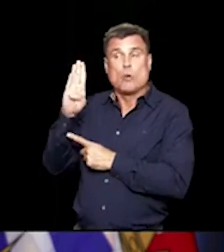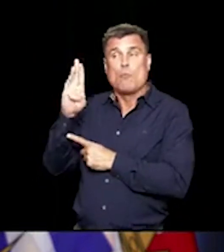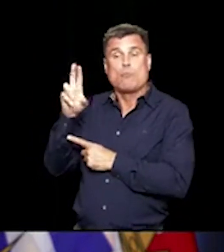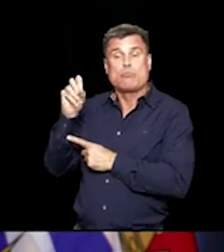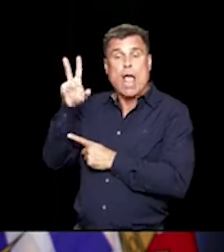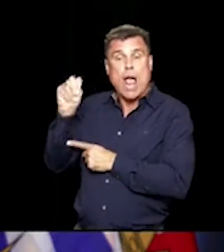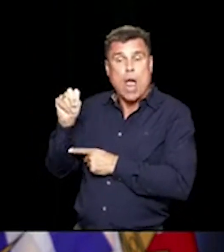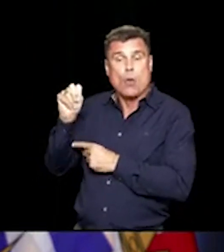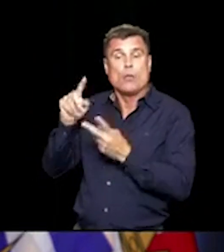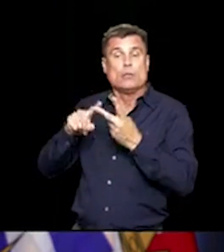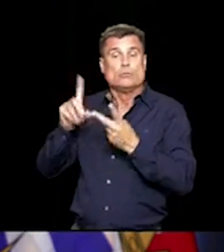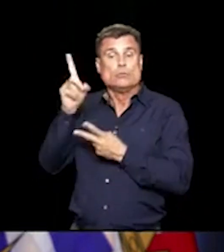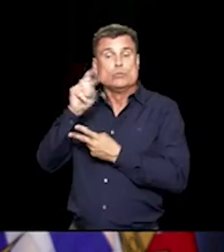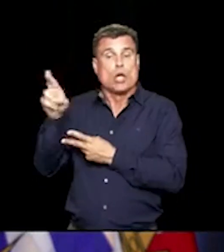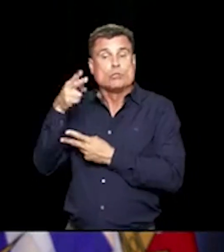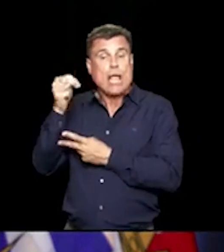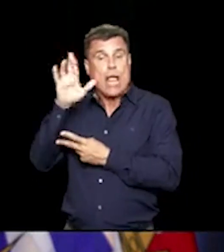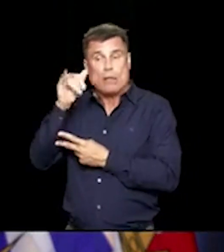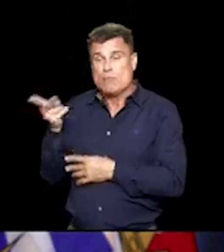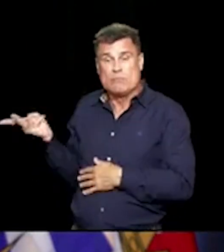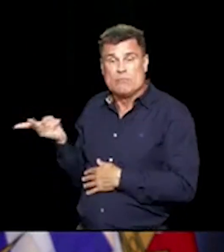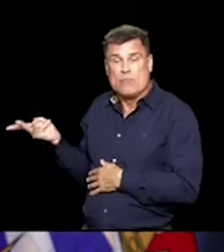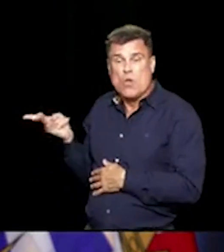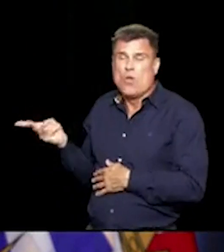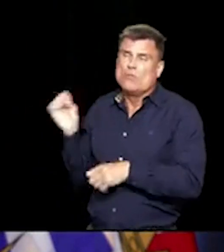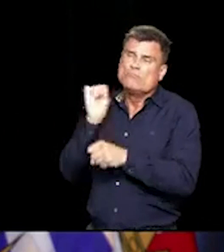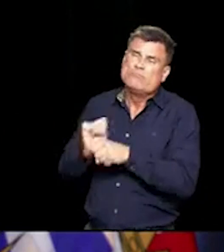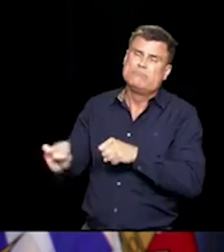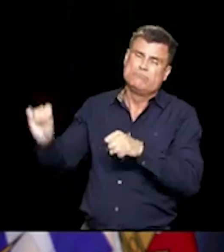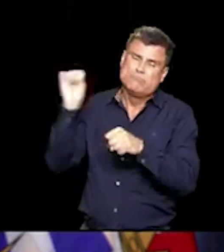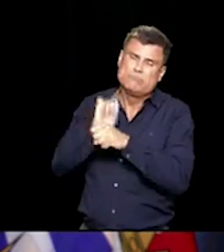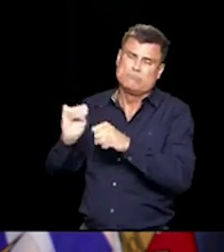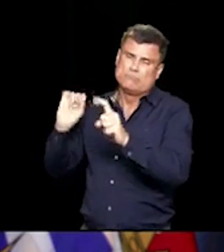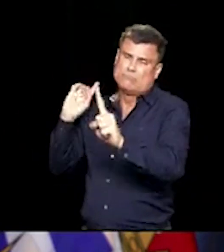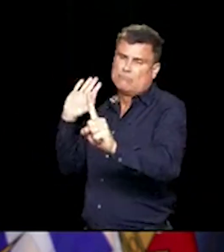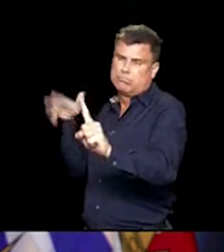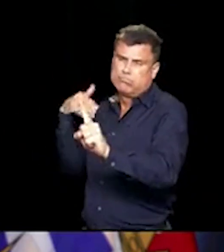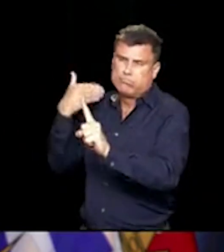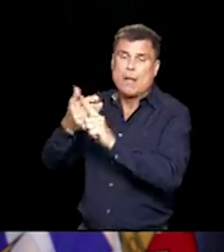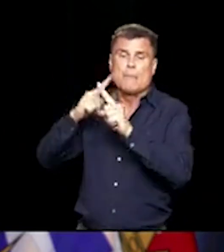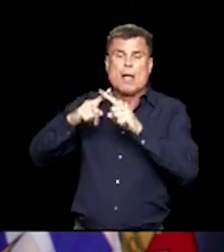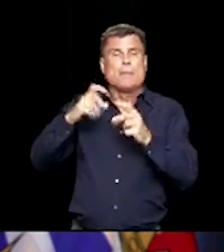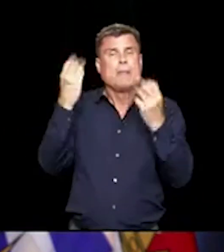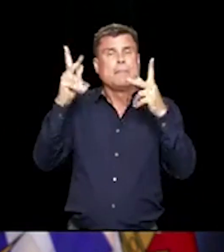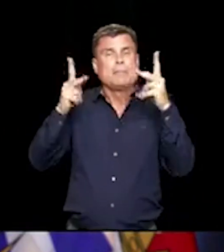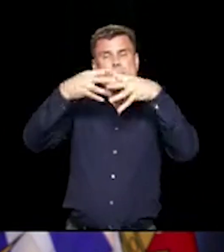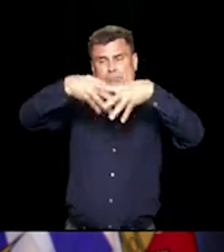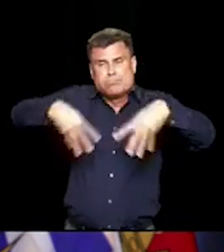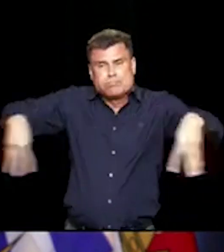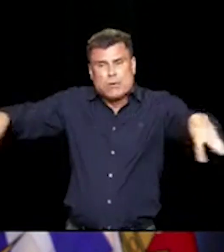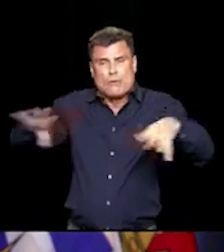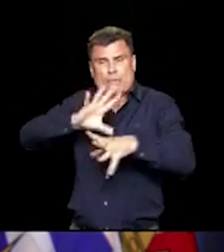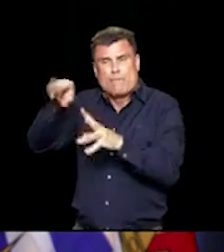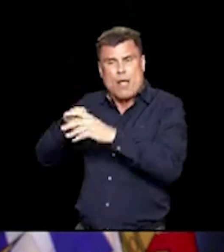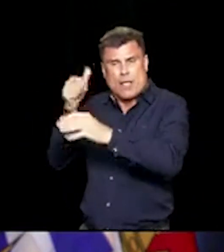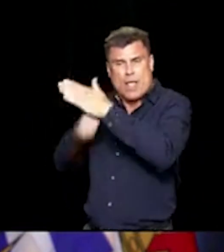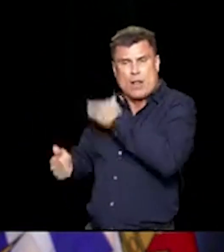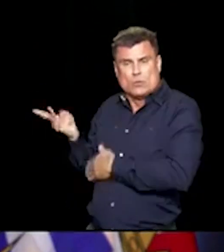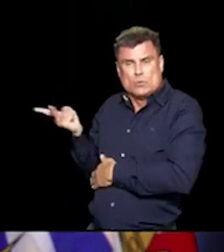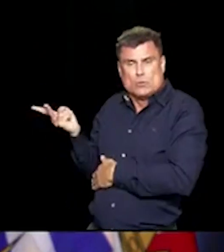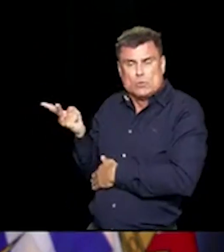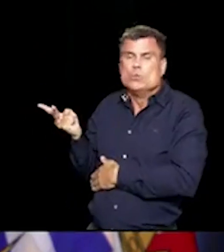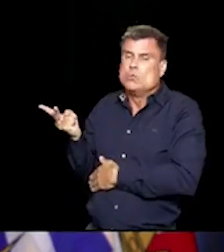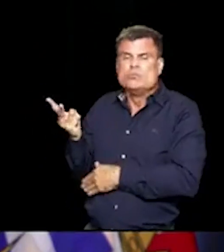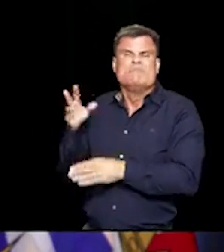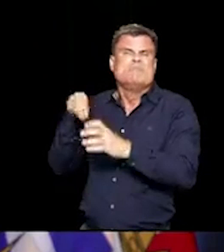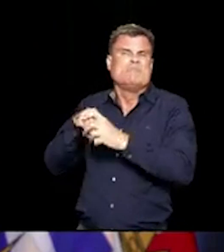Stephen Brown, and Dr. Bonnie Henry continues. And I think one of the extraordinary things about both of them and then the entire team that's been